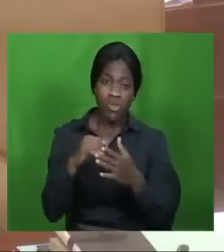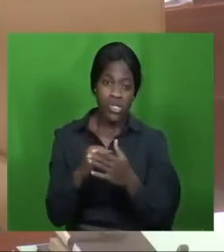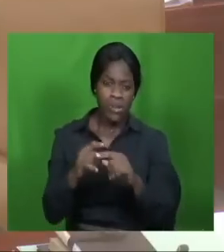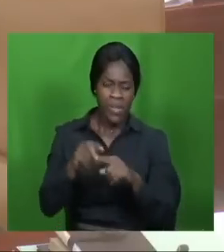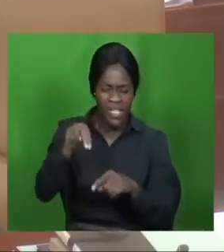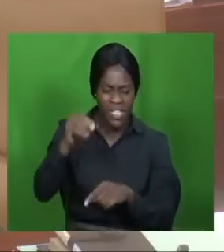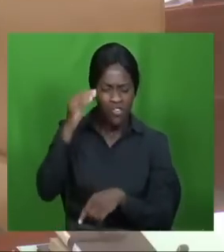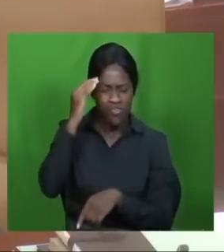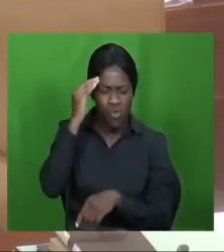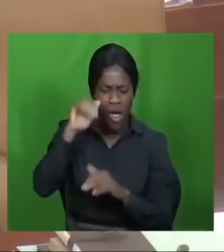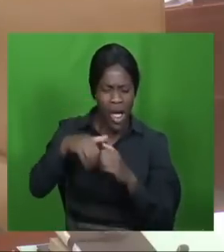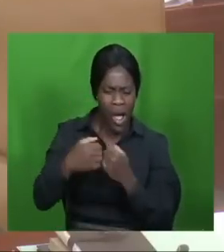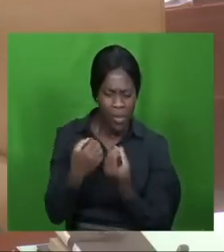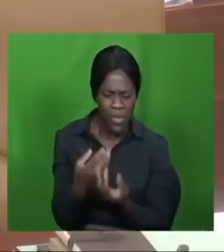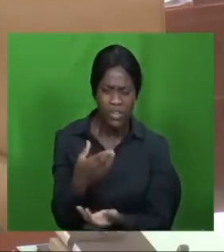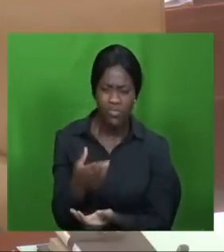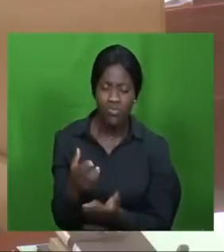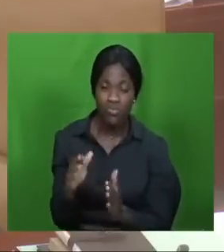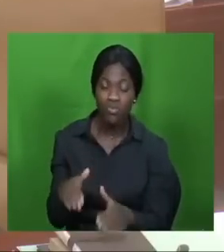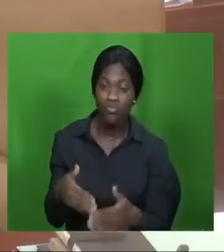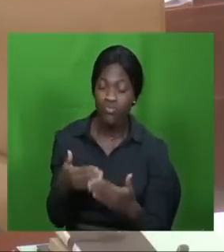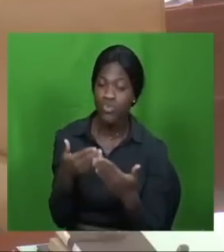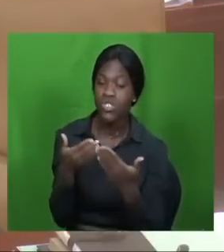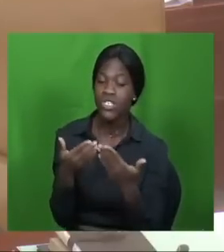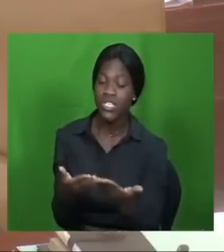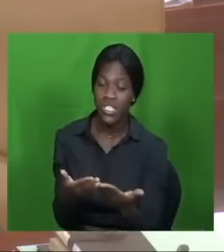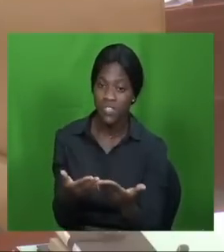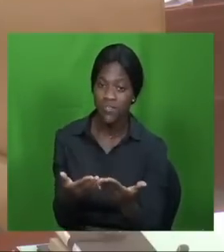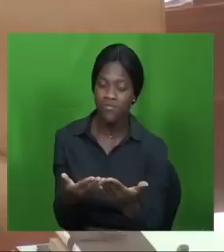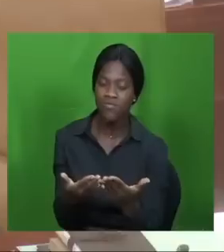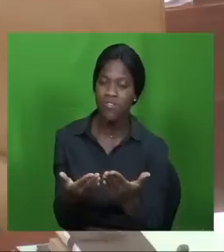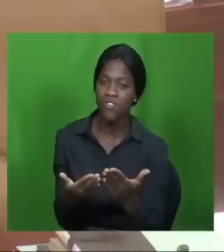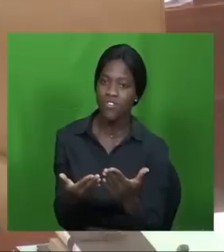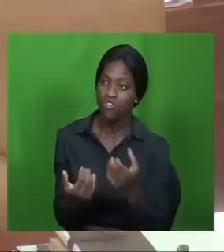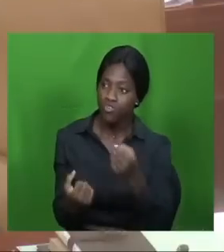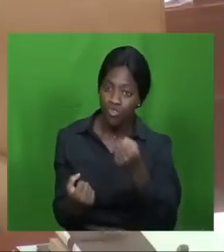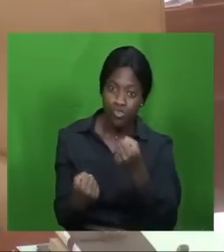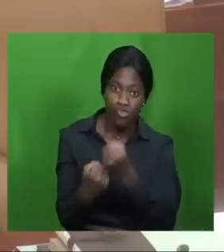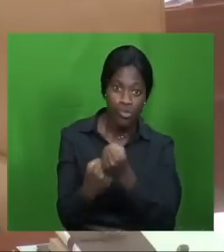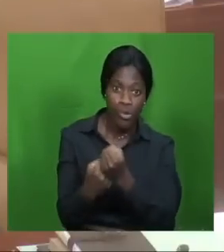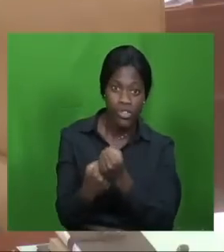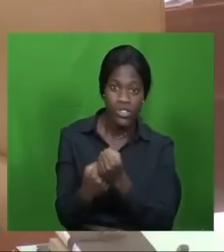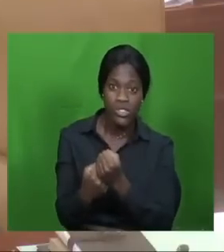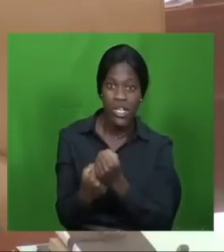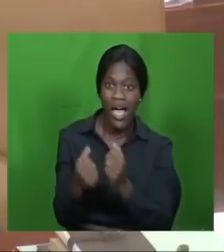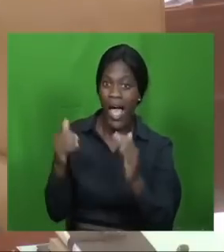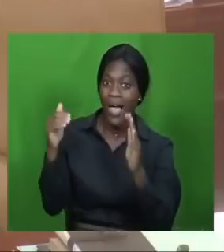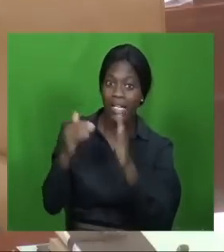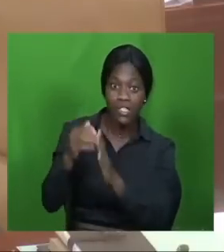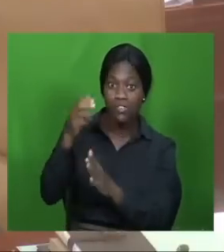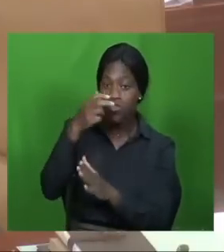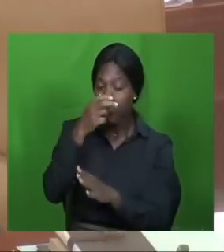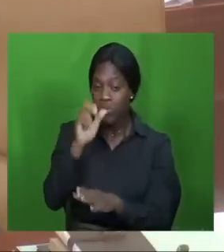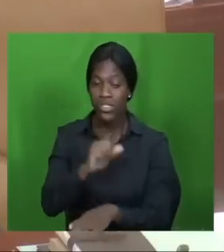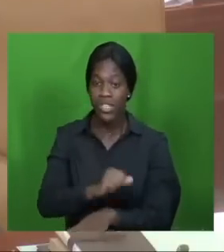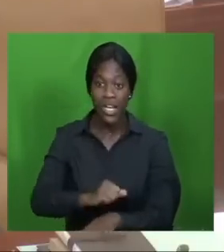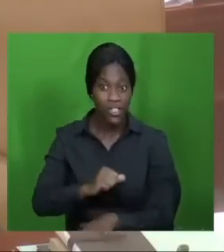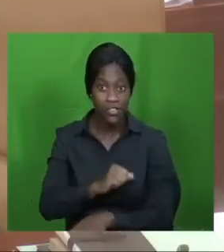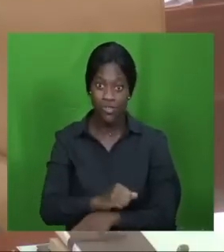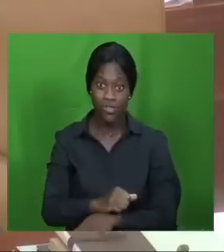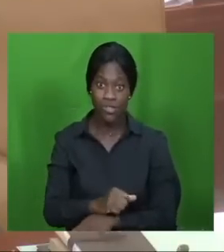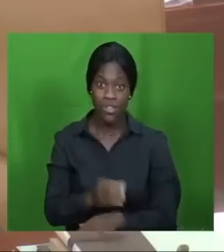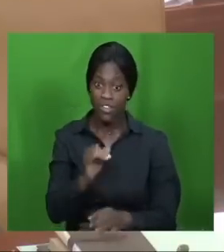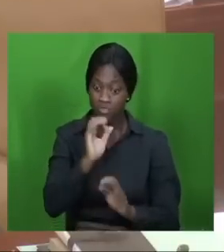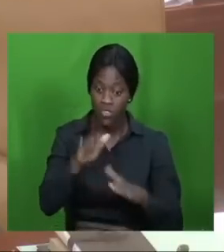much resources are we committing to the National Anti-Corruption Drive. Because the less money we